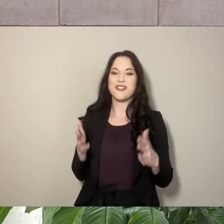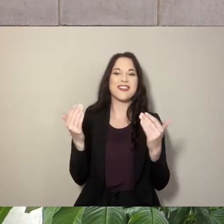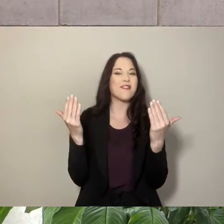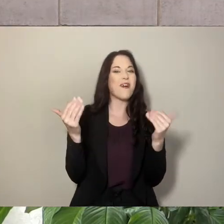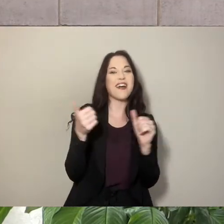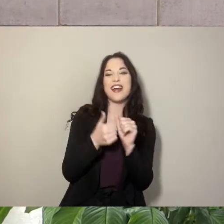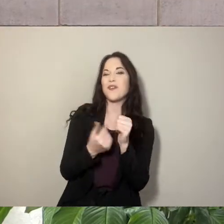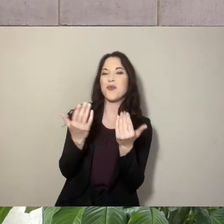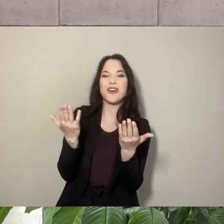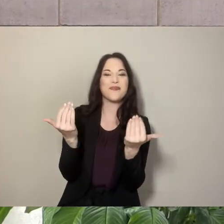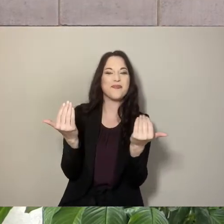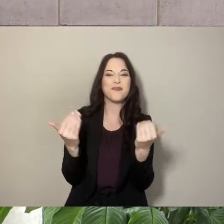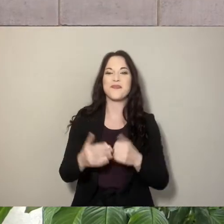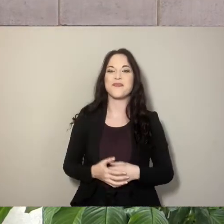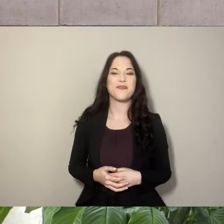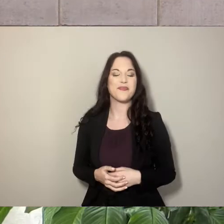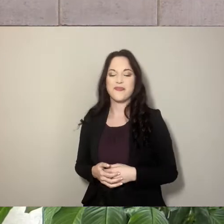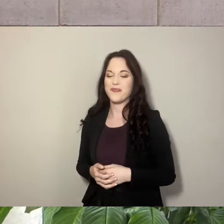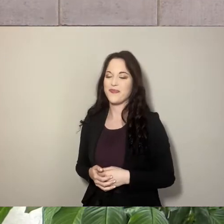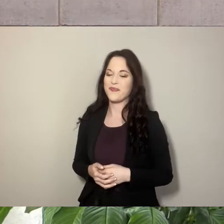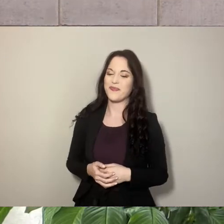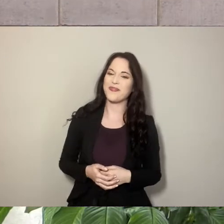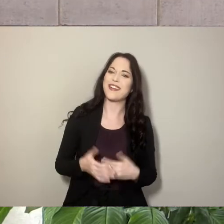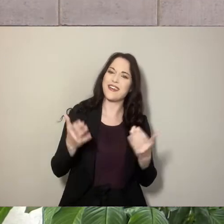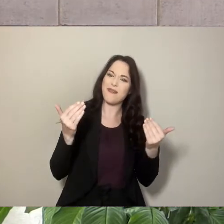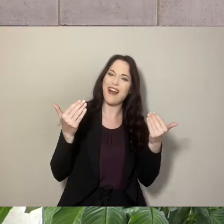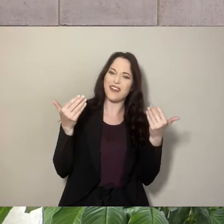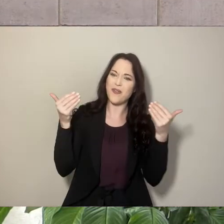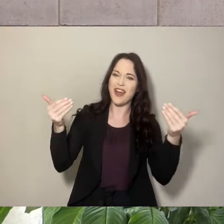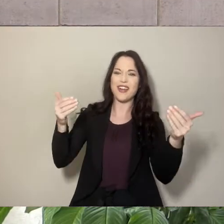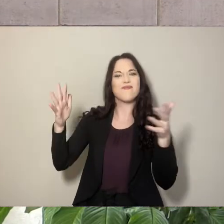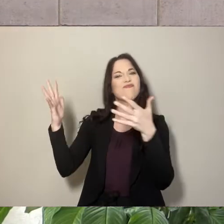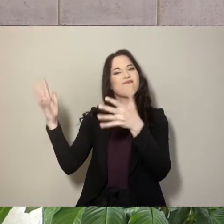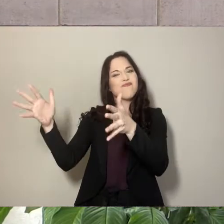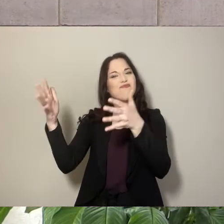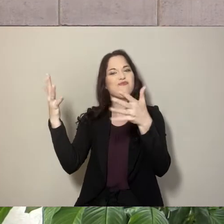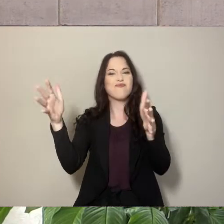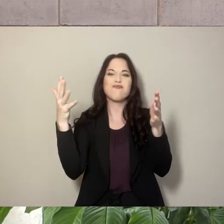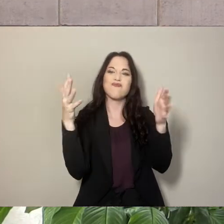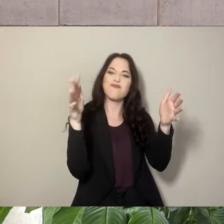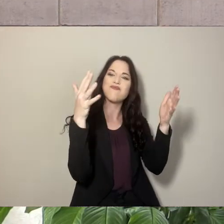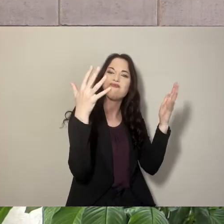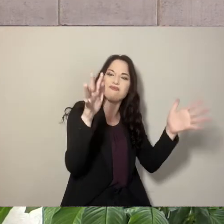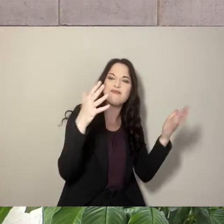Come on, everybody, wherever you are. Come on, clap your hands.